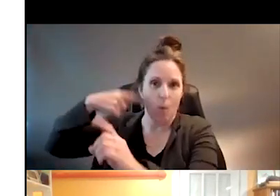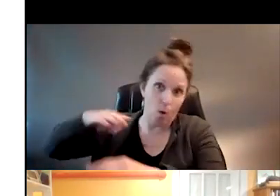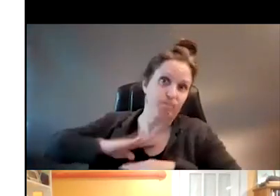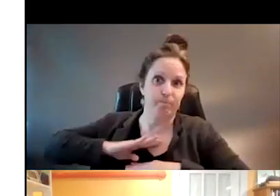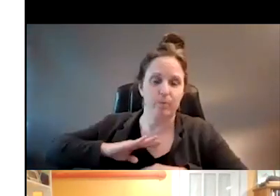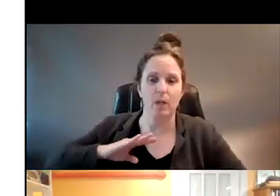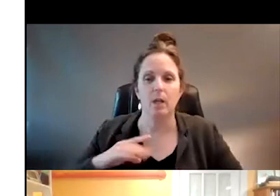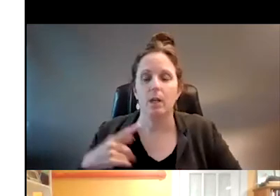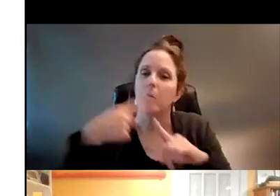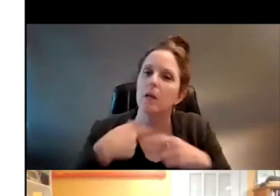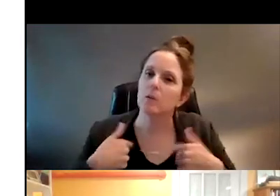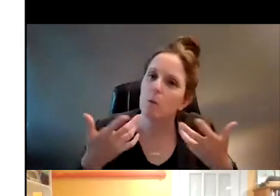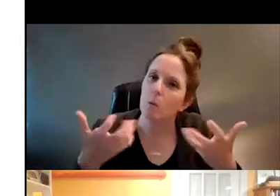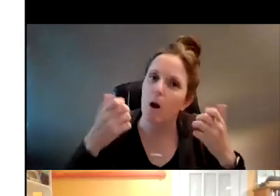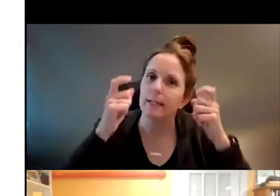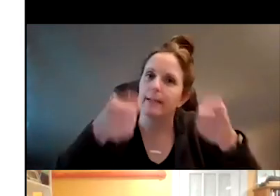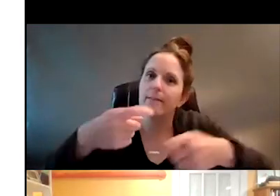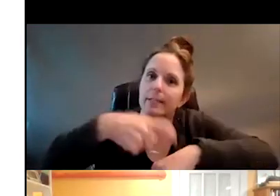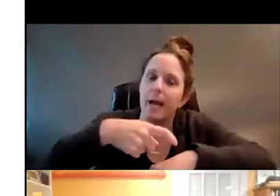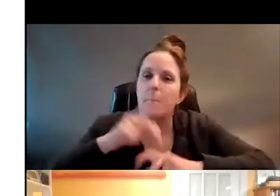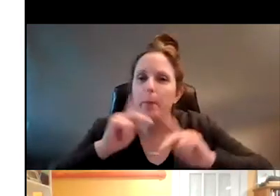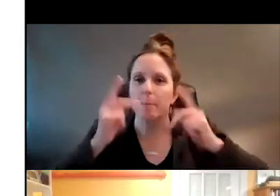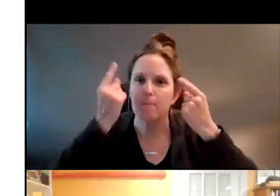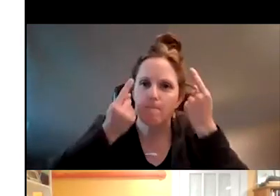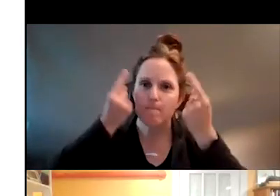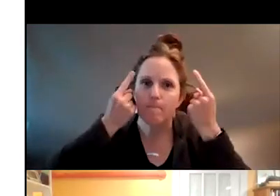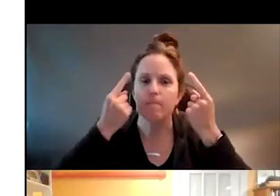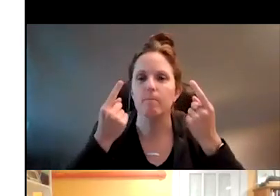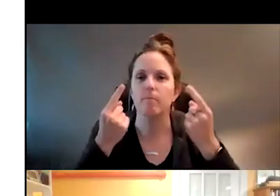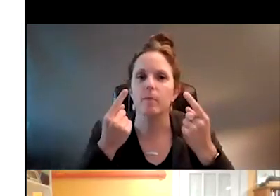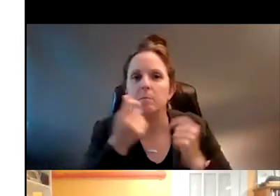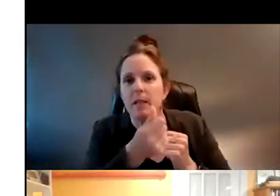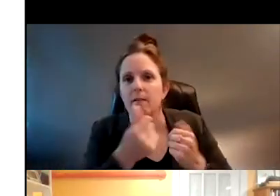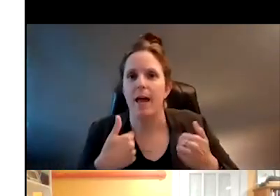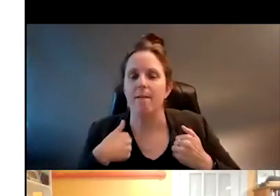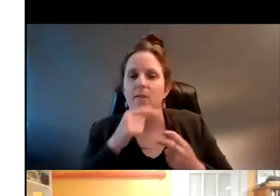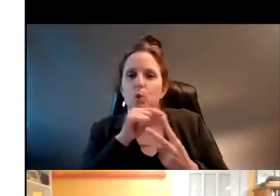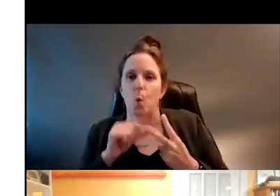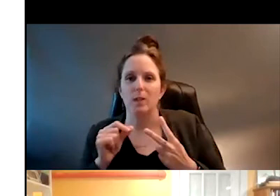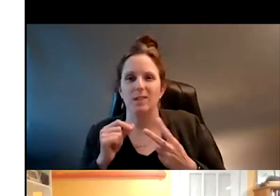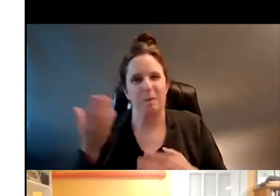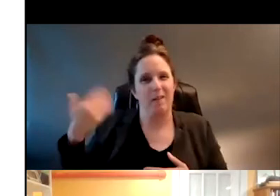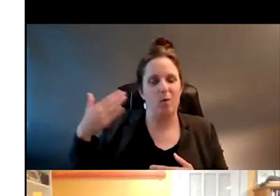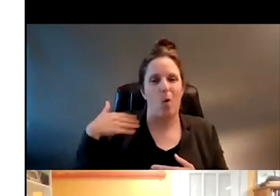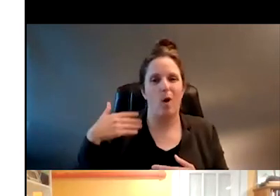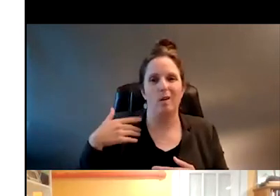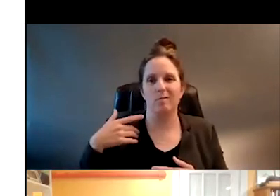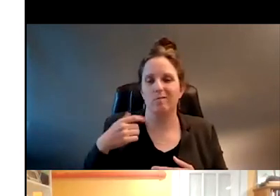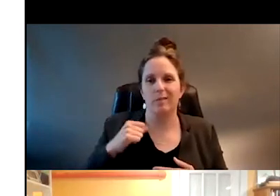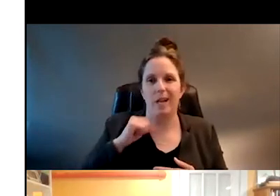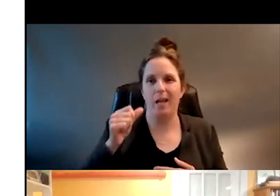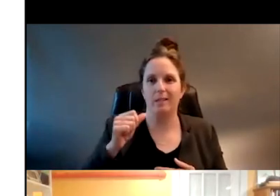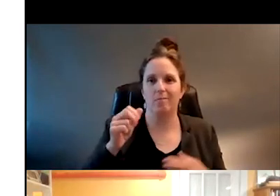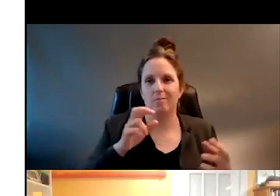time to really have a choice, because you might remember earlier, you know, the vaccine was not widely available, but it really has been. So we had